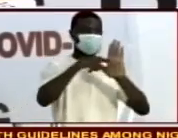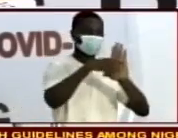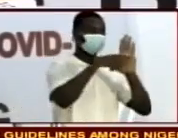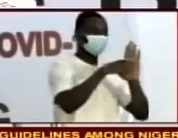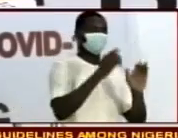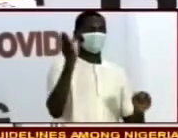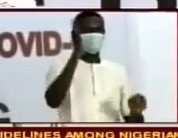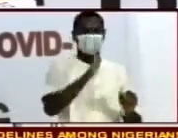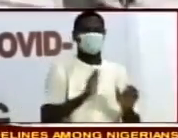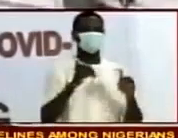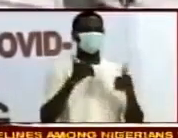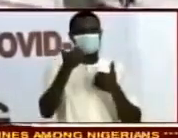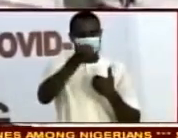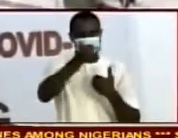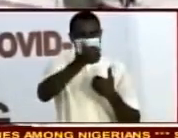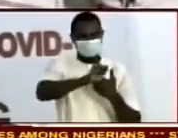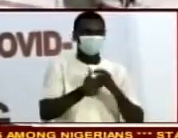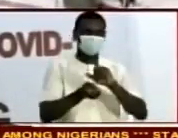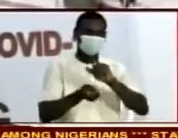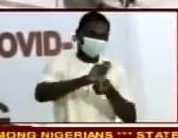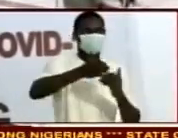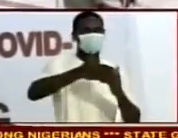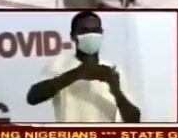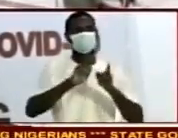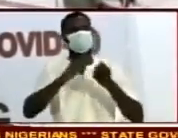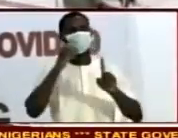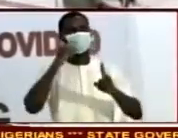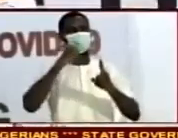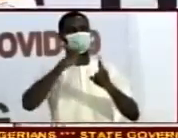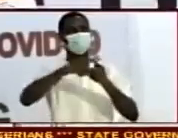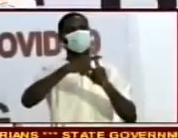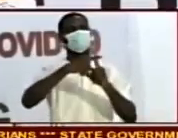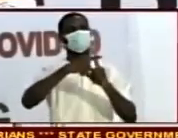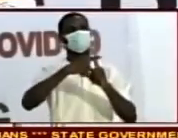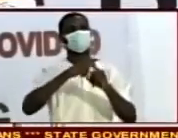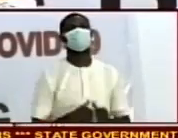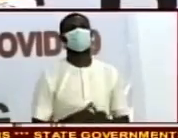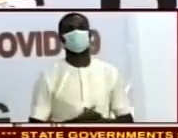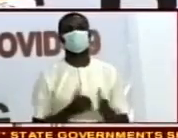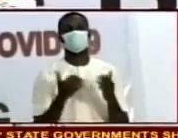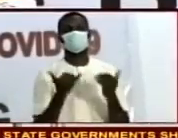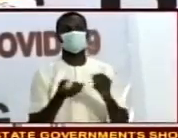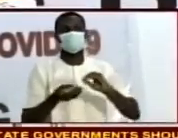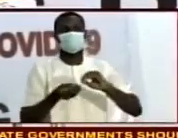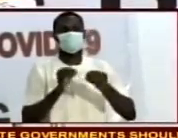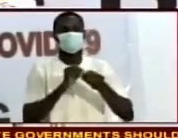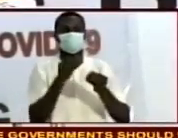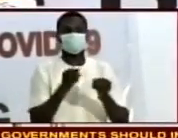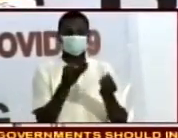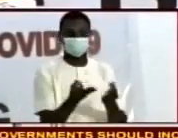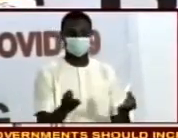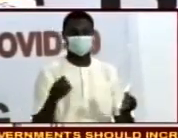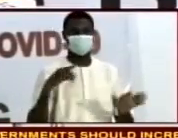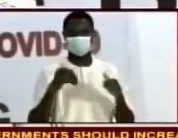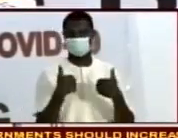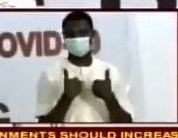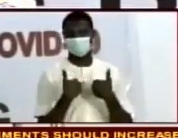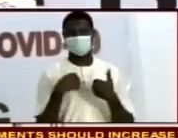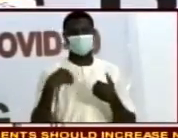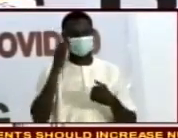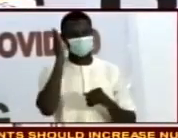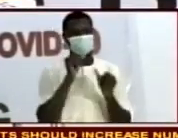increasing the facilities, yes, we are working with states to help to increase the facilities available.